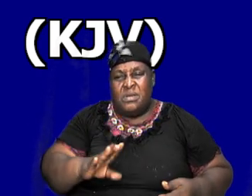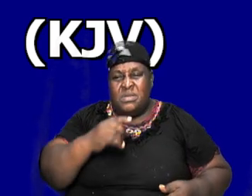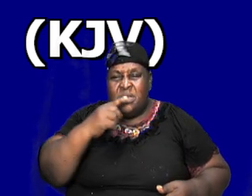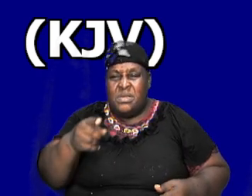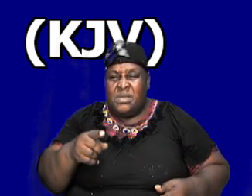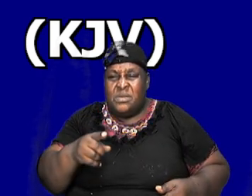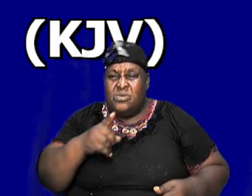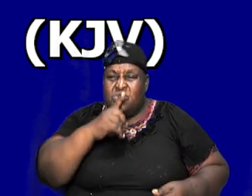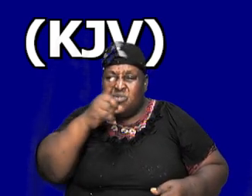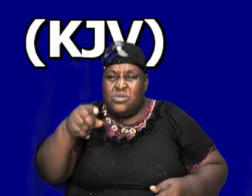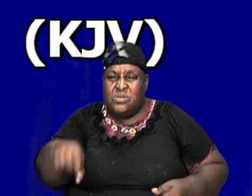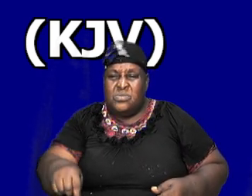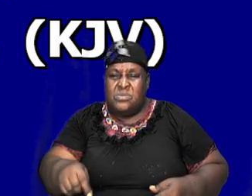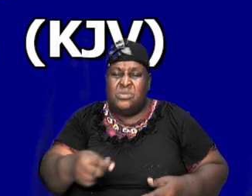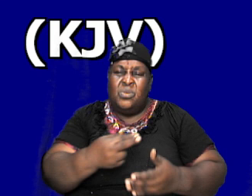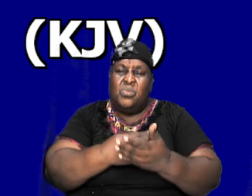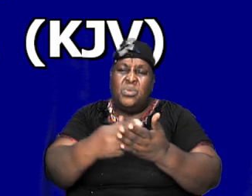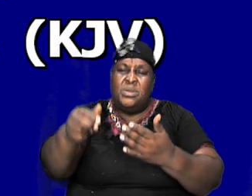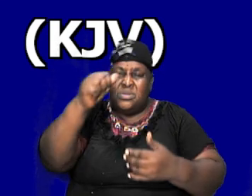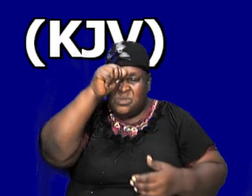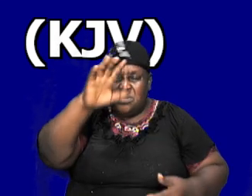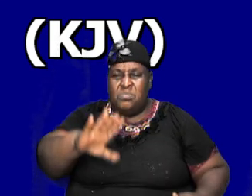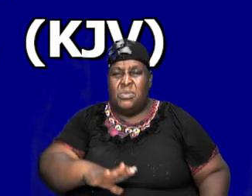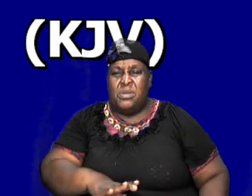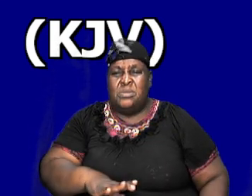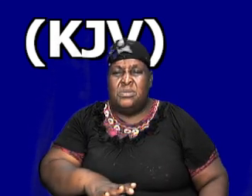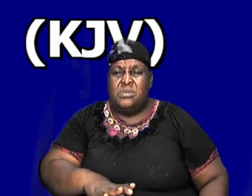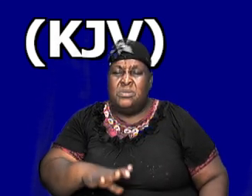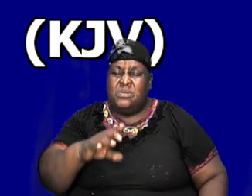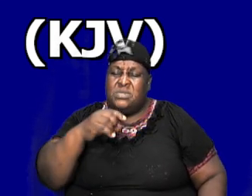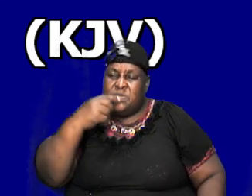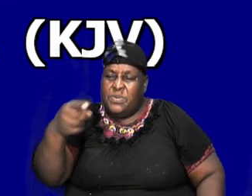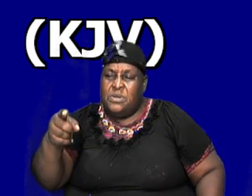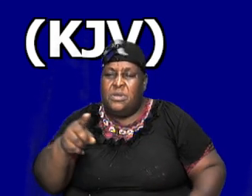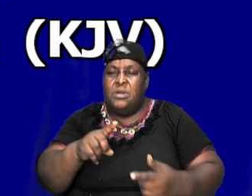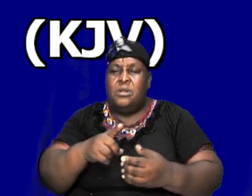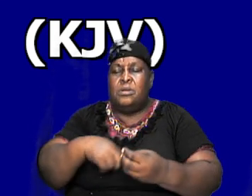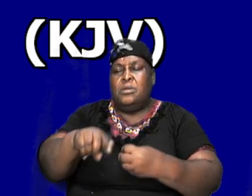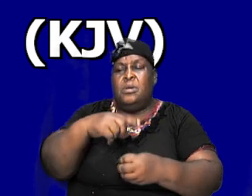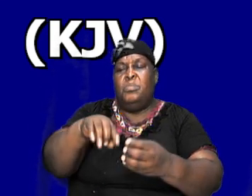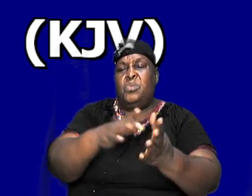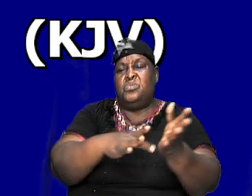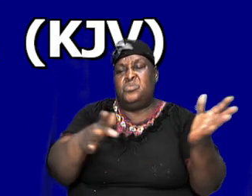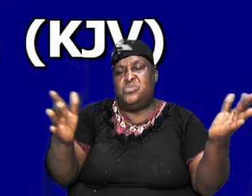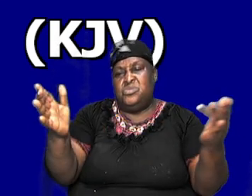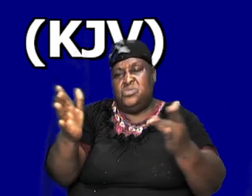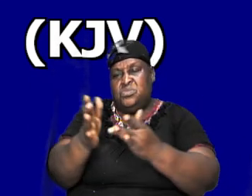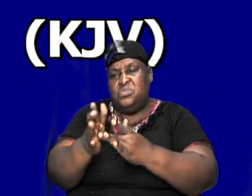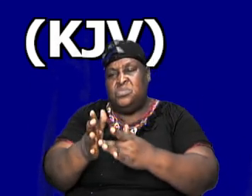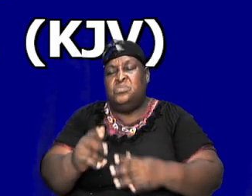a righteous man. This is making reference to Jesus, you know. And this,